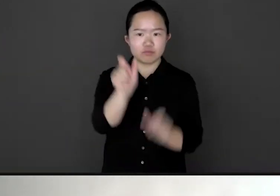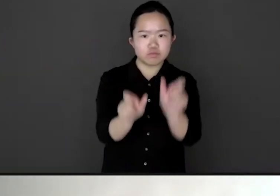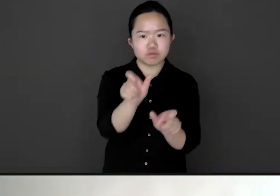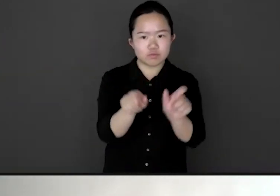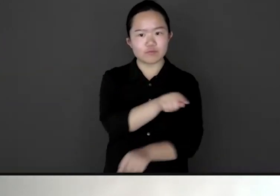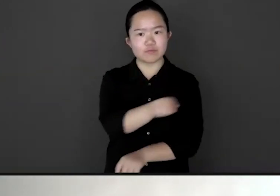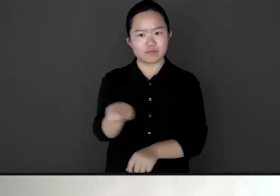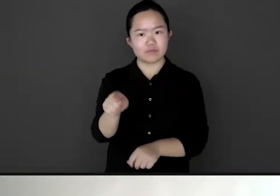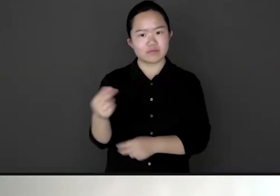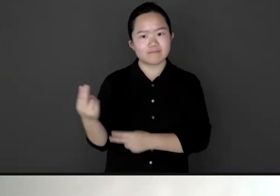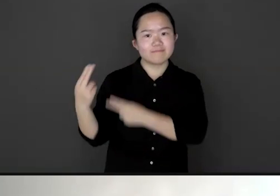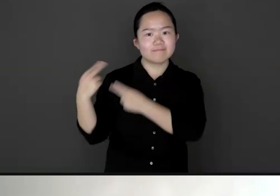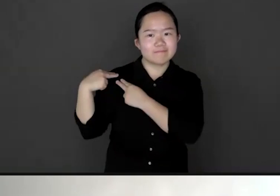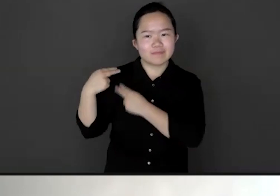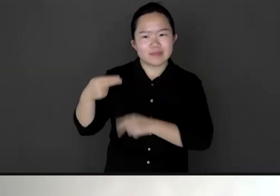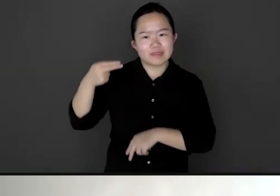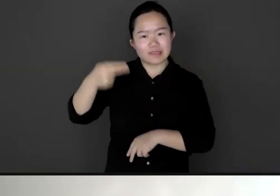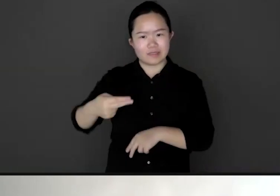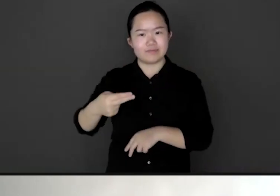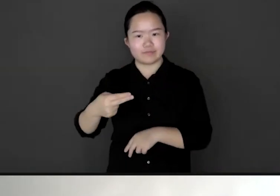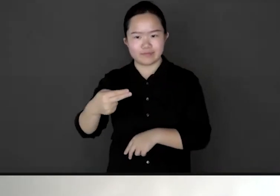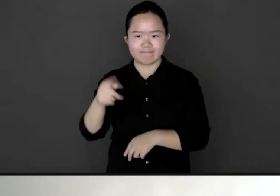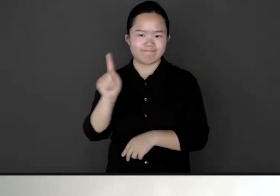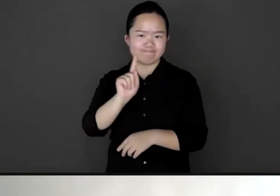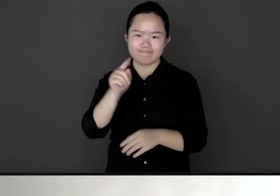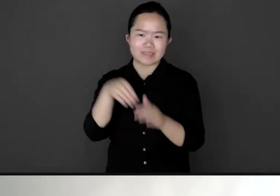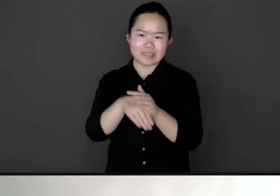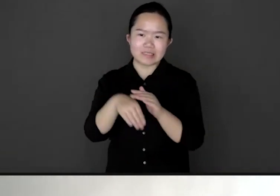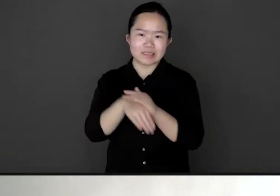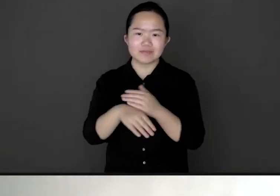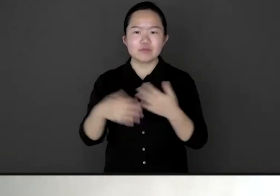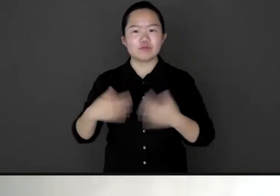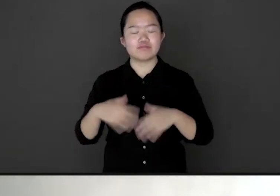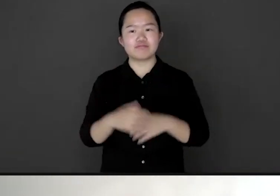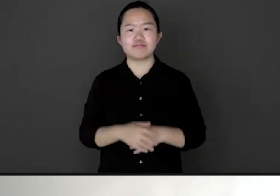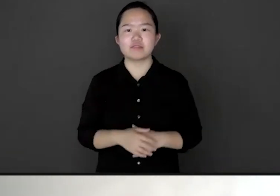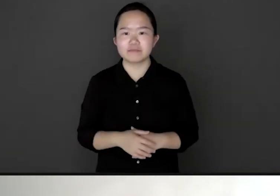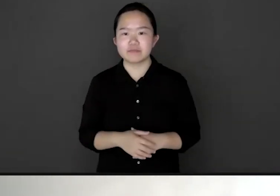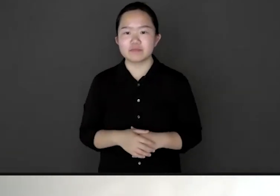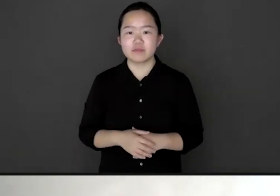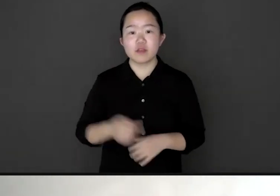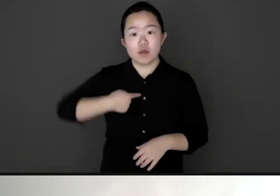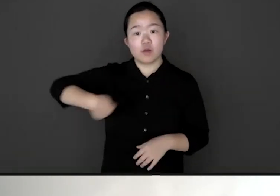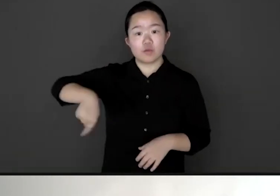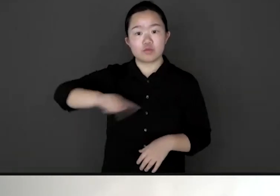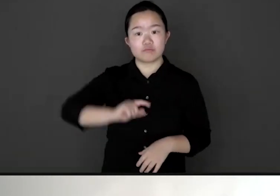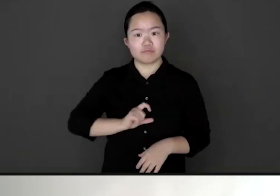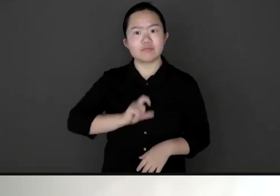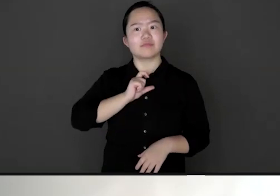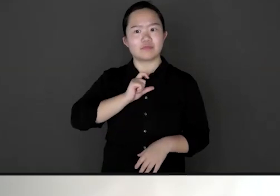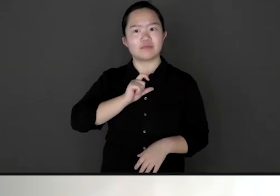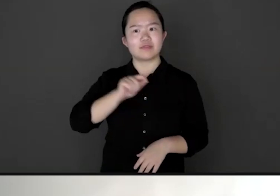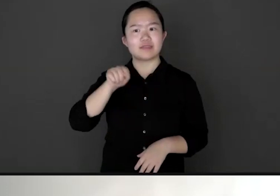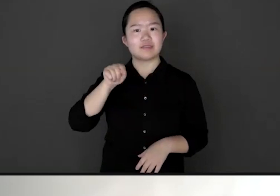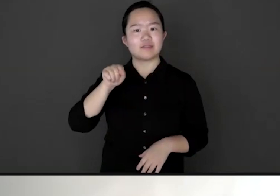past. But to answer your direct question, complexity will bring complexity. And so, I